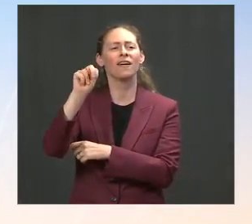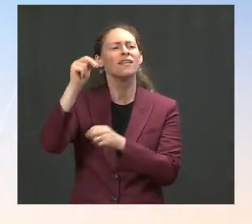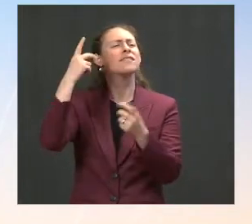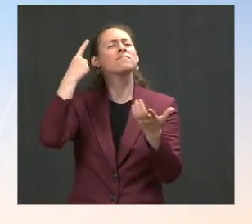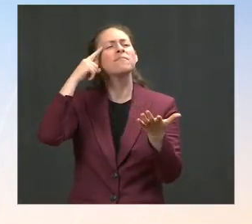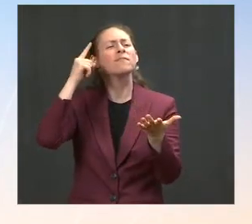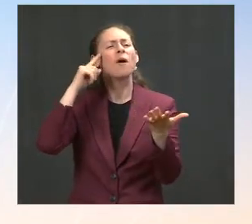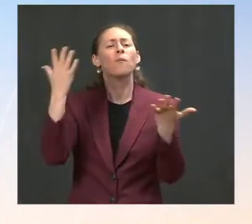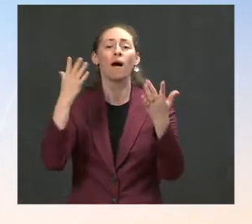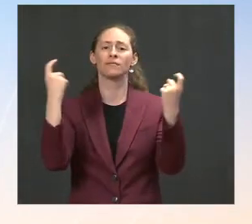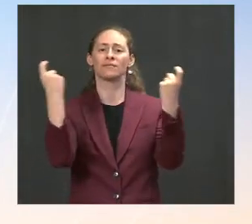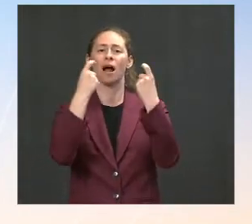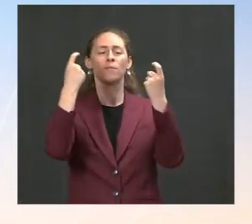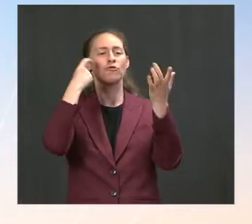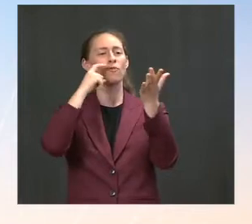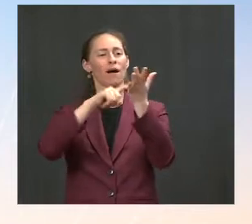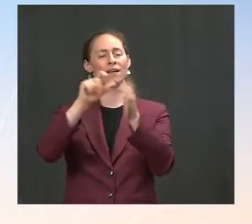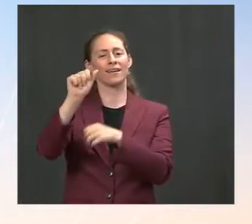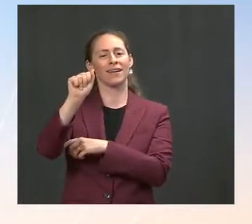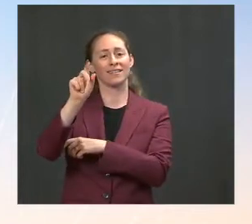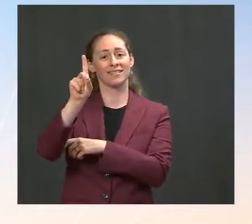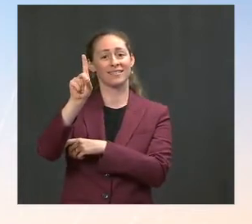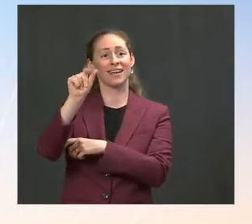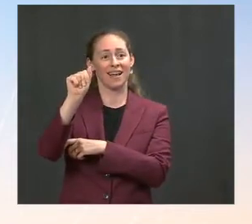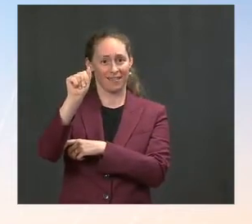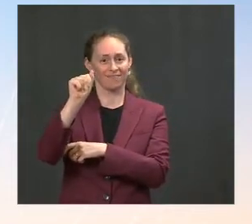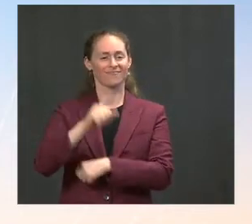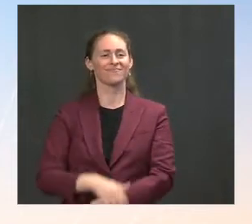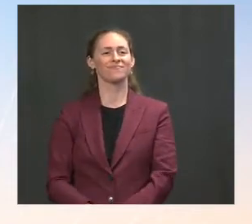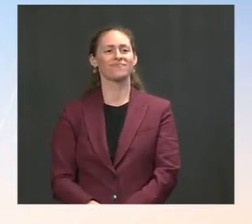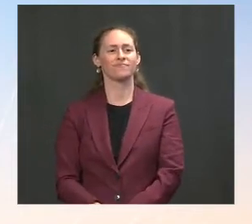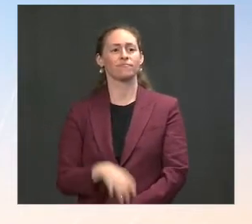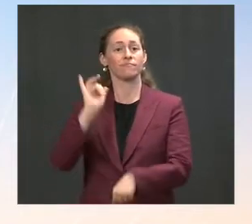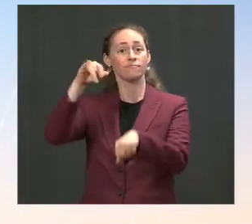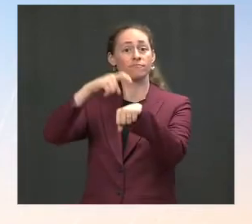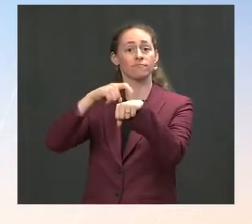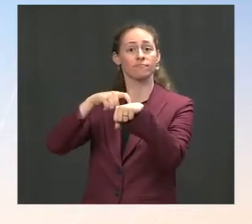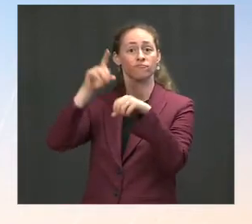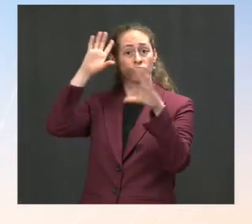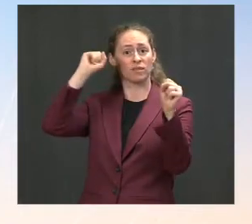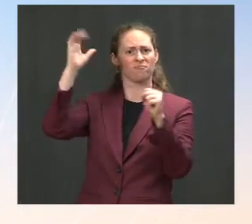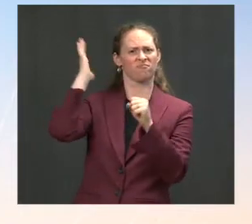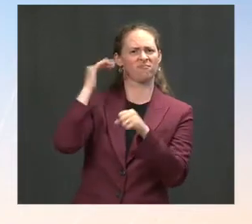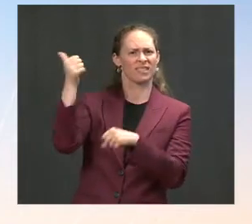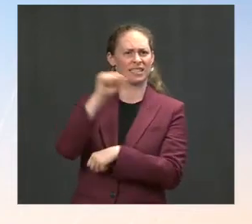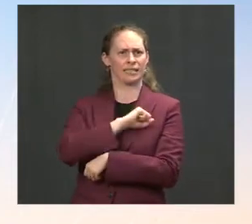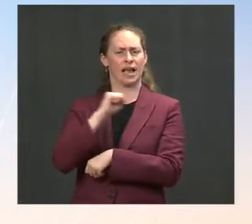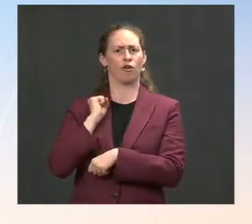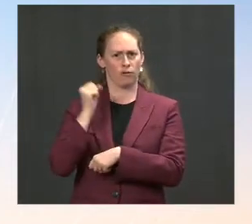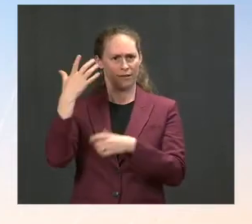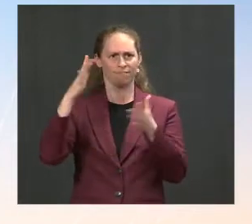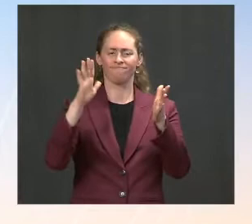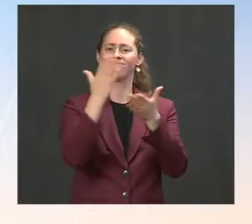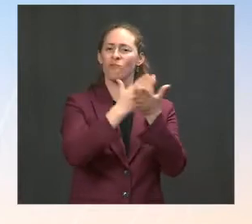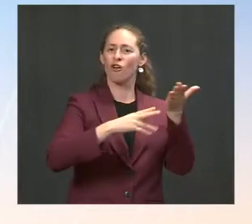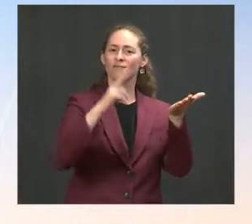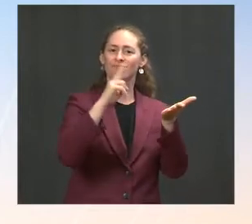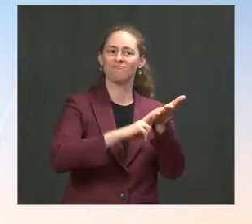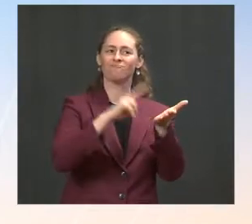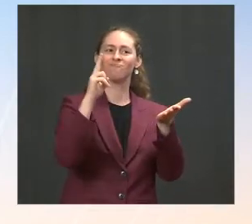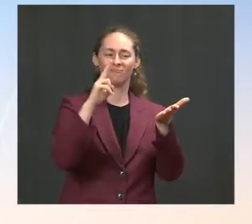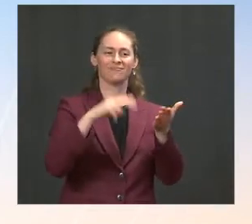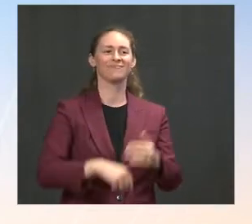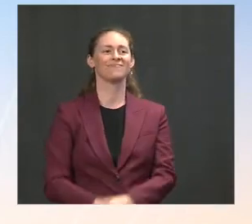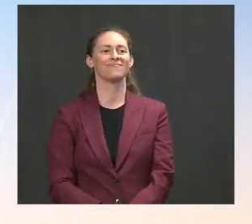co-sponsored as a senator. While we have much work to do to realize the full aspiration of the ADA, our country has made progress toward